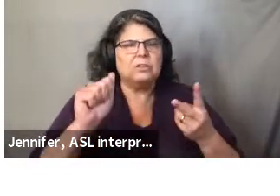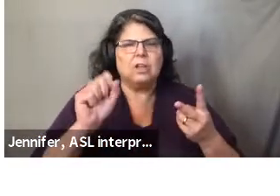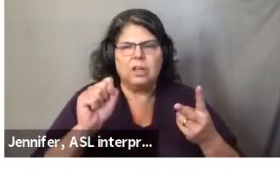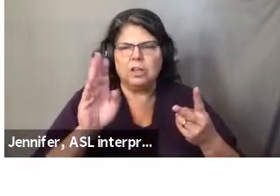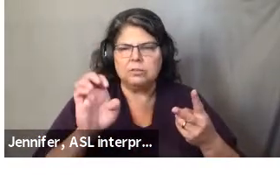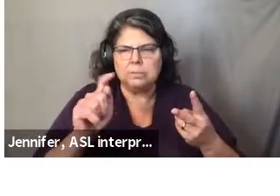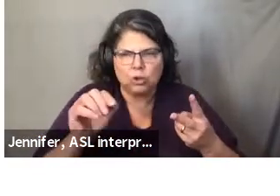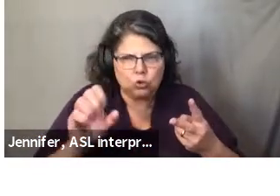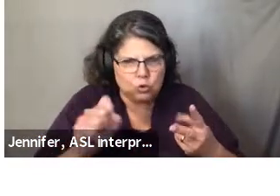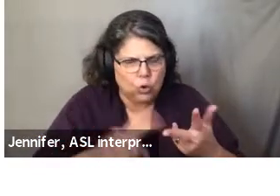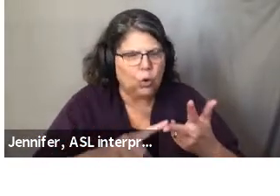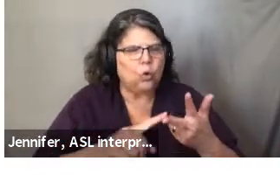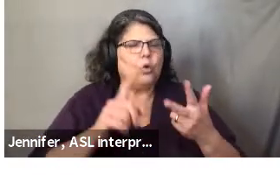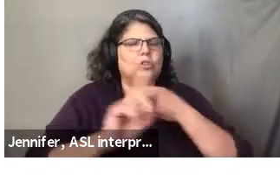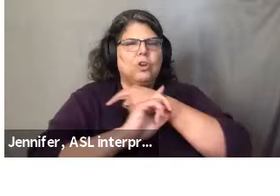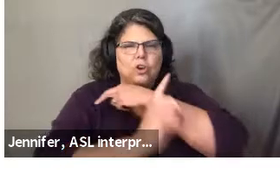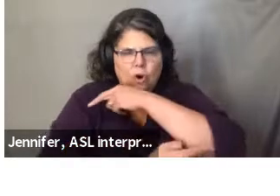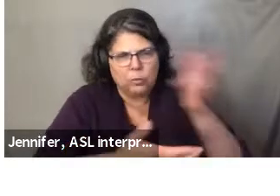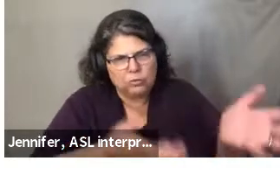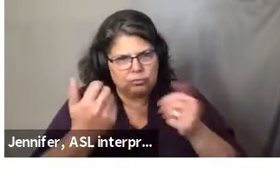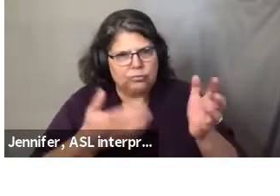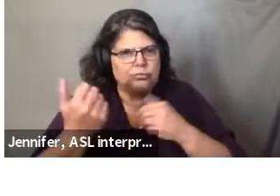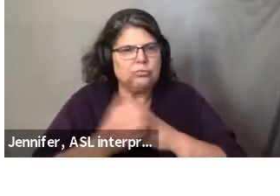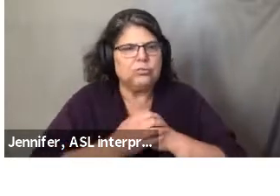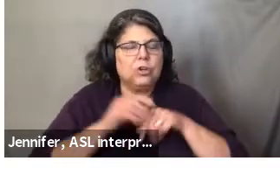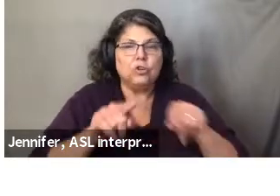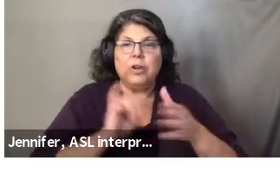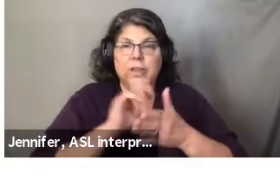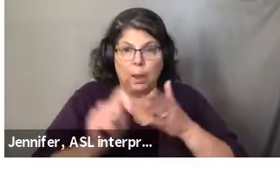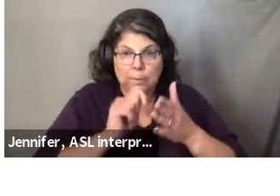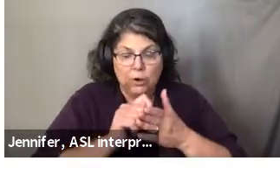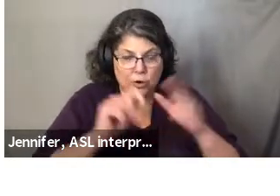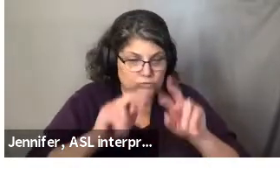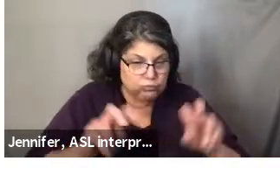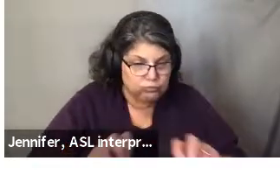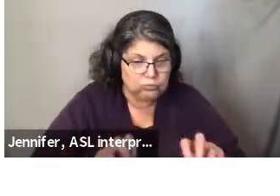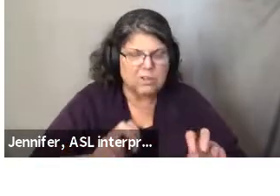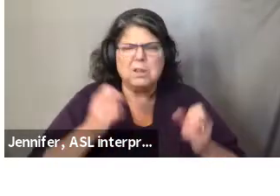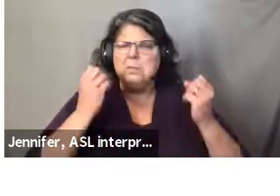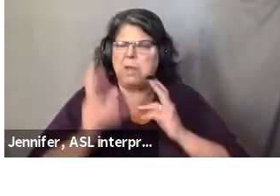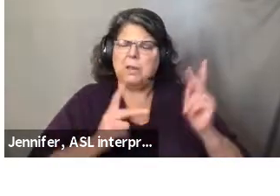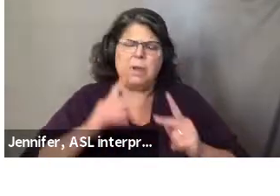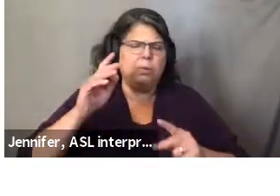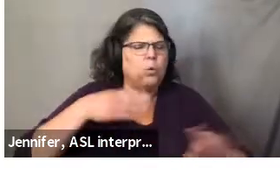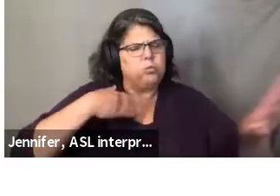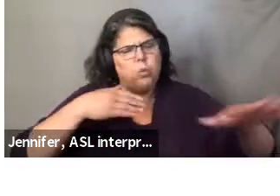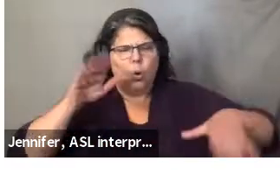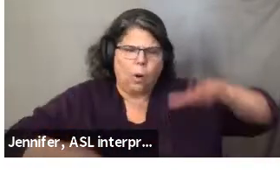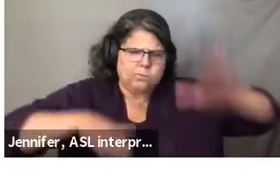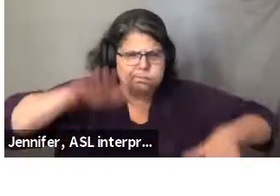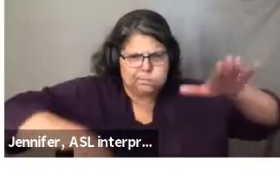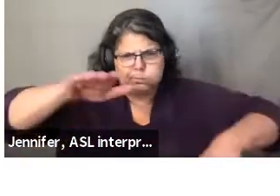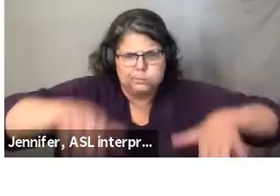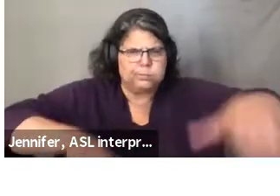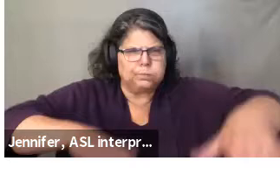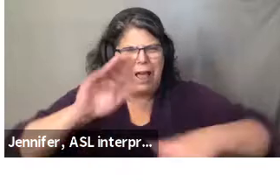During the site assessment period, there will be people tromping around in the ash, and we want to make that nice